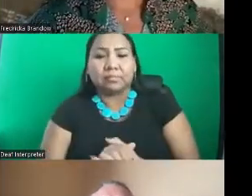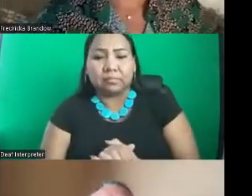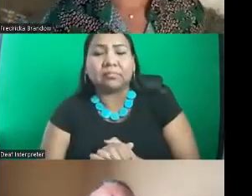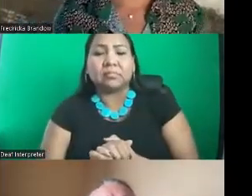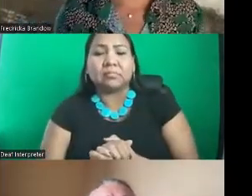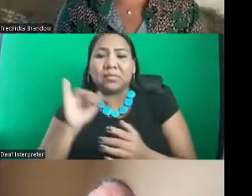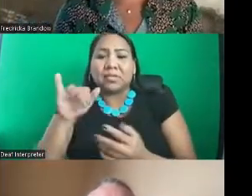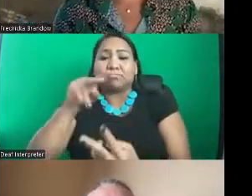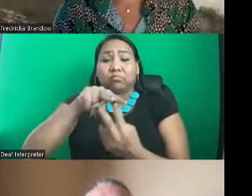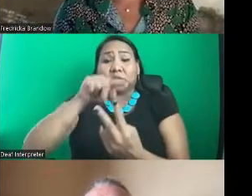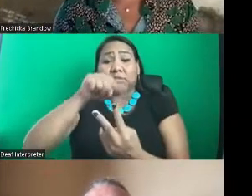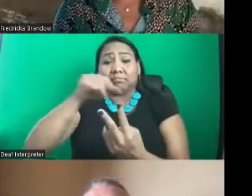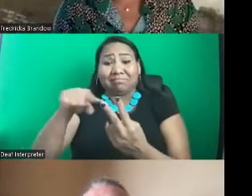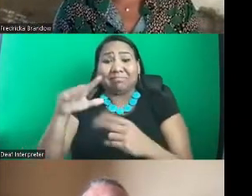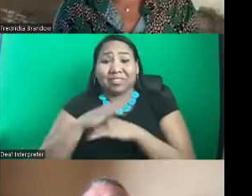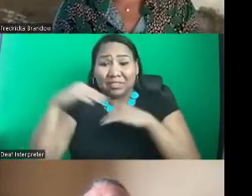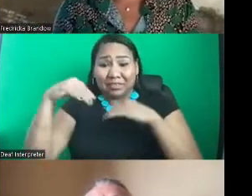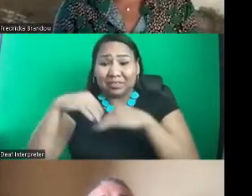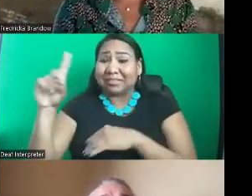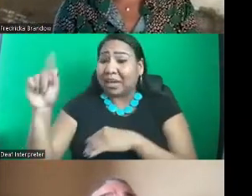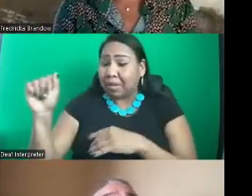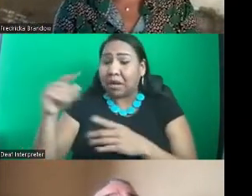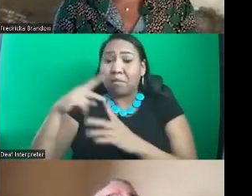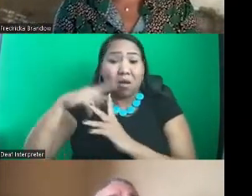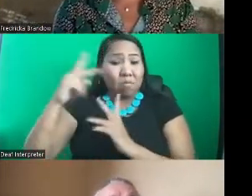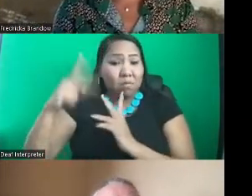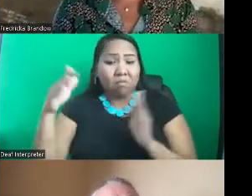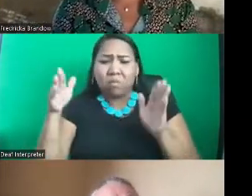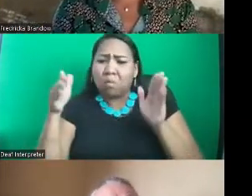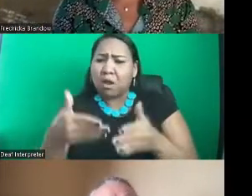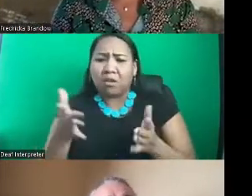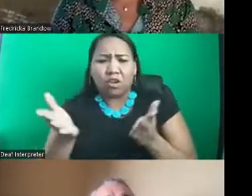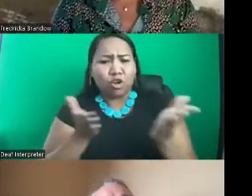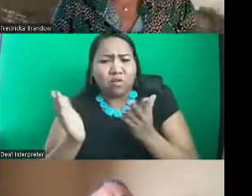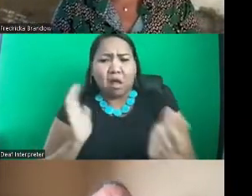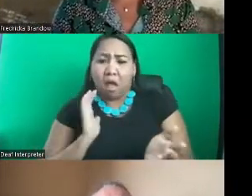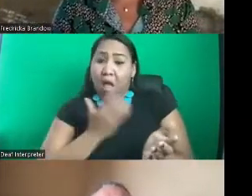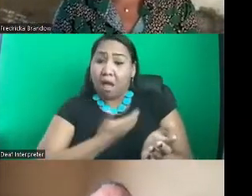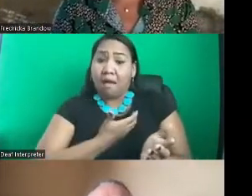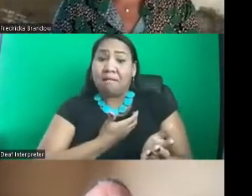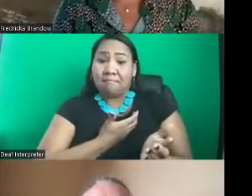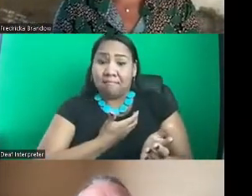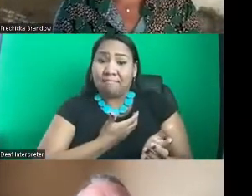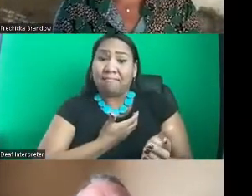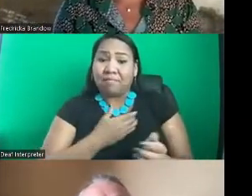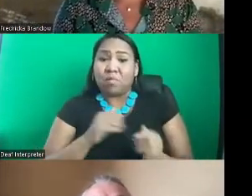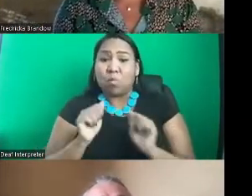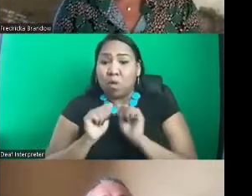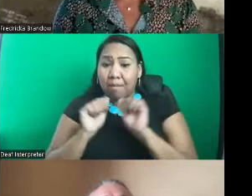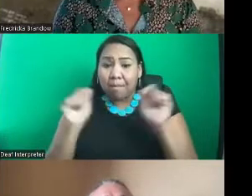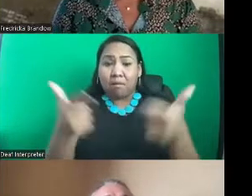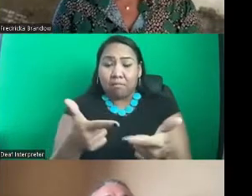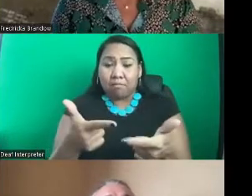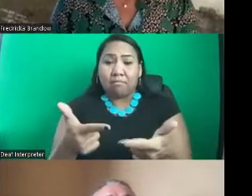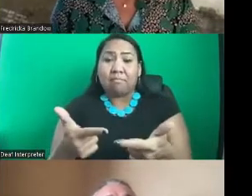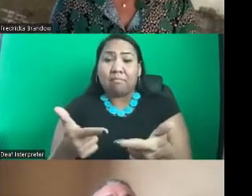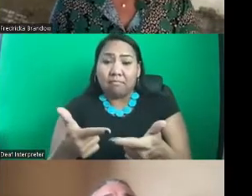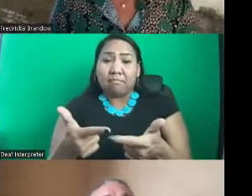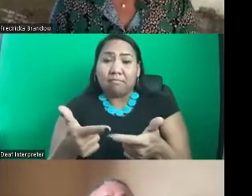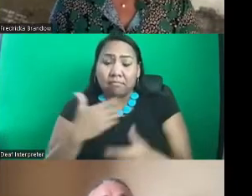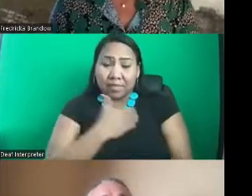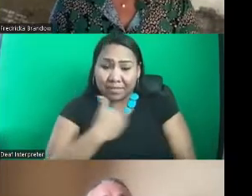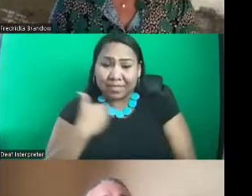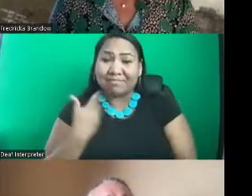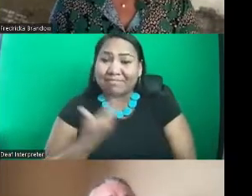indigenous disability programs focused on serving our tribal members. We've been a partner with ODEP and Labor and Education